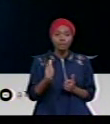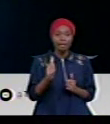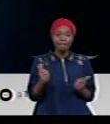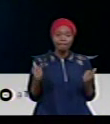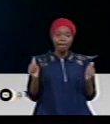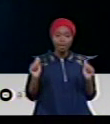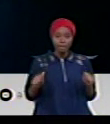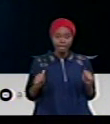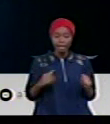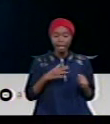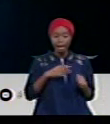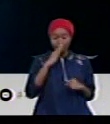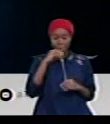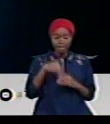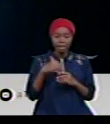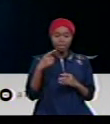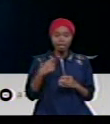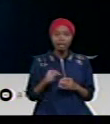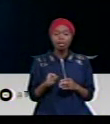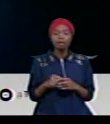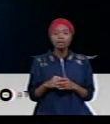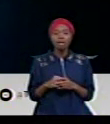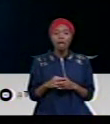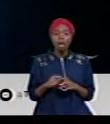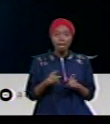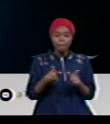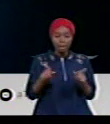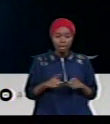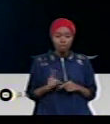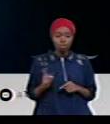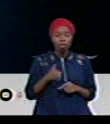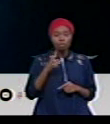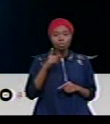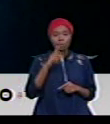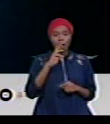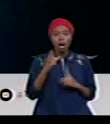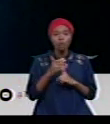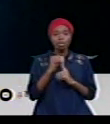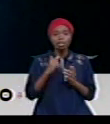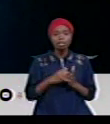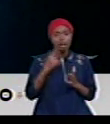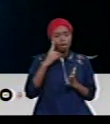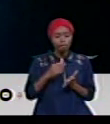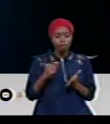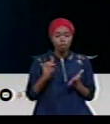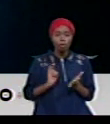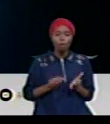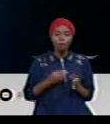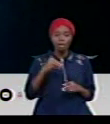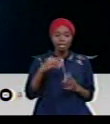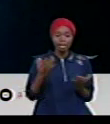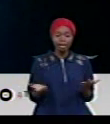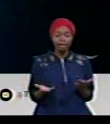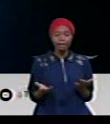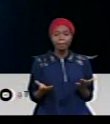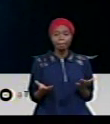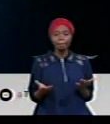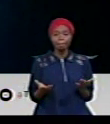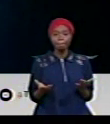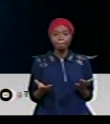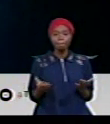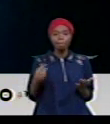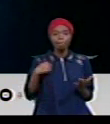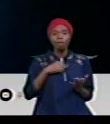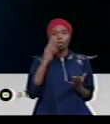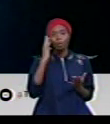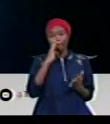in the location where you are going. For those of us in the Alpha location here, we'll be having